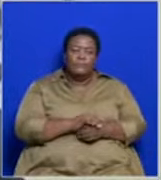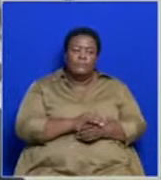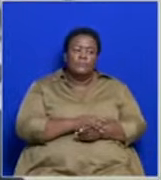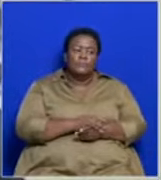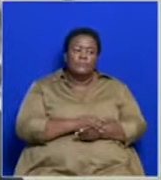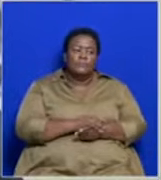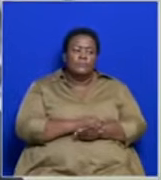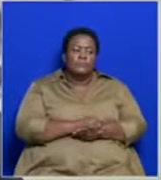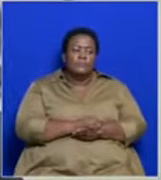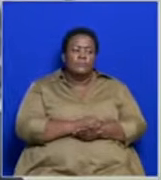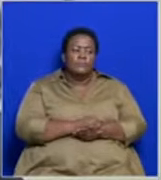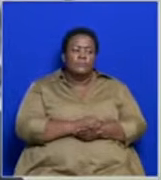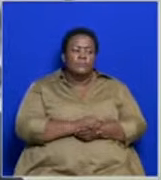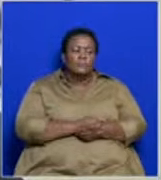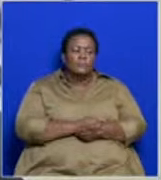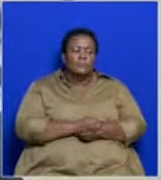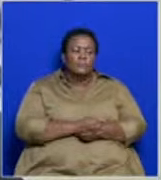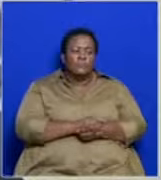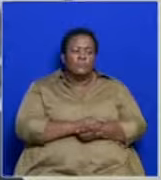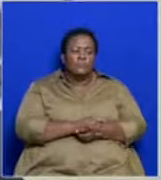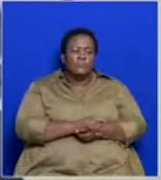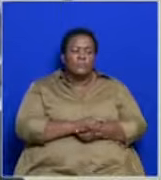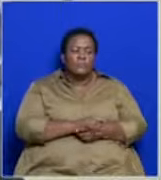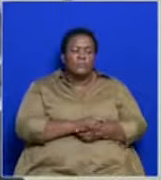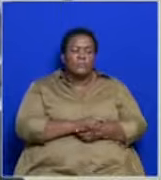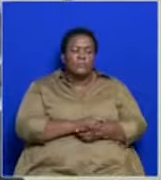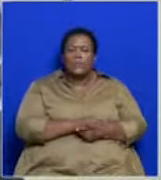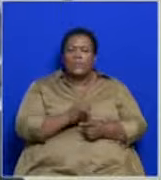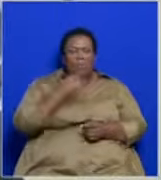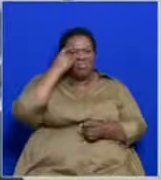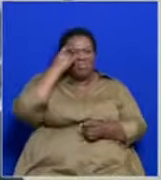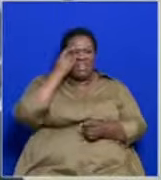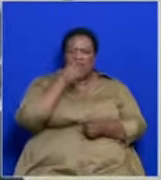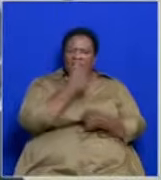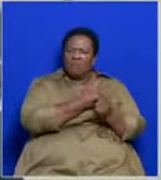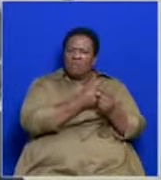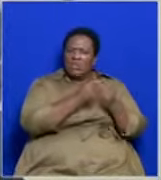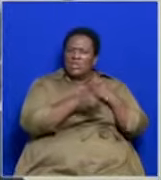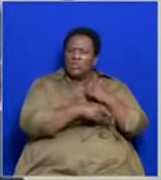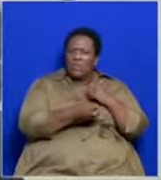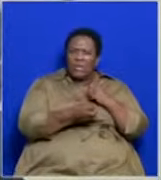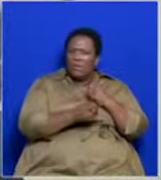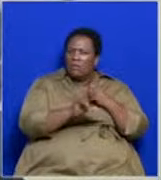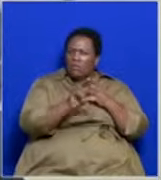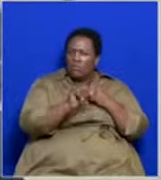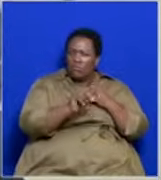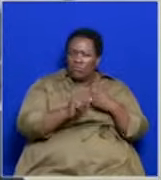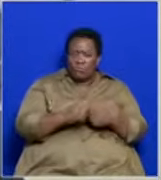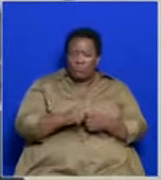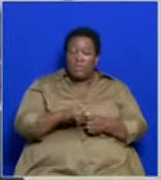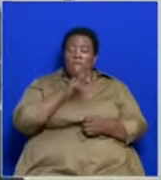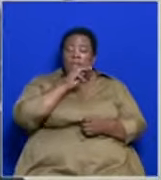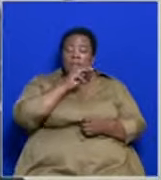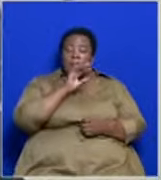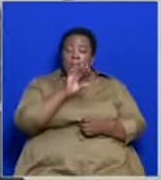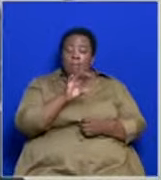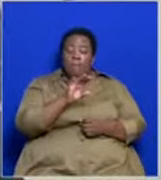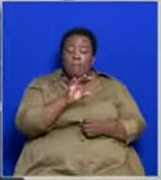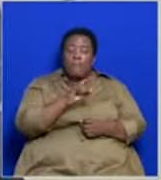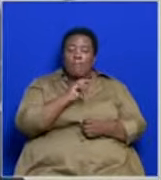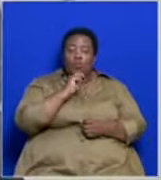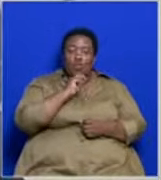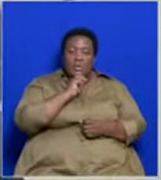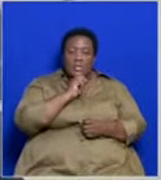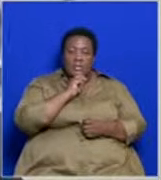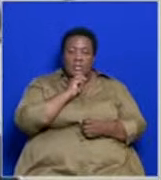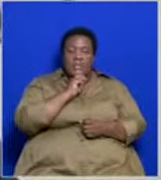They didn't think it's stolen. On Friday morning, I was informed by Brian that officer took my truck